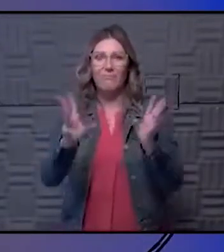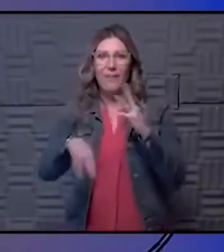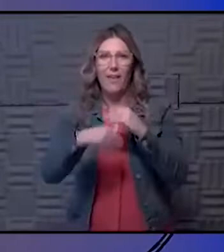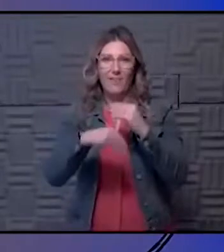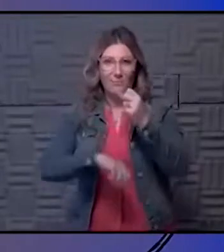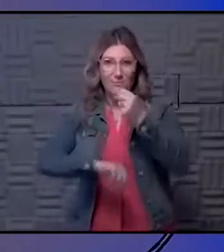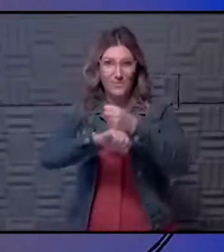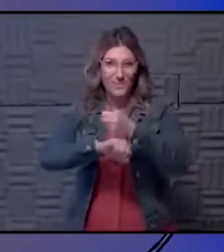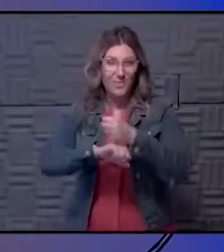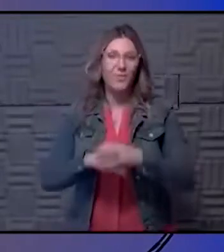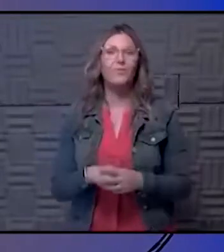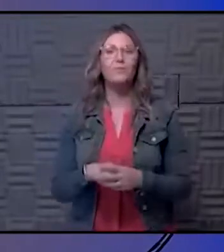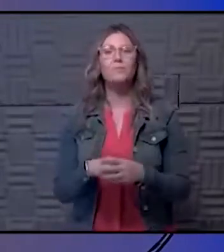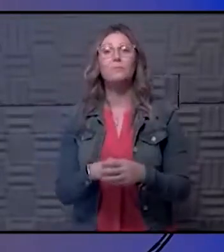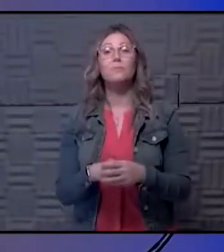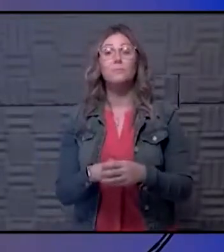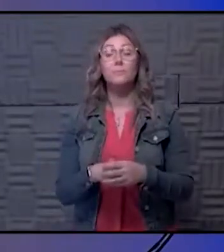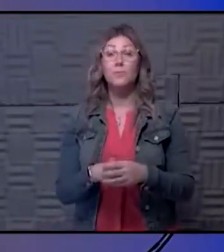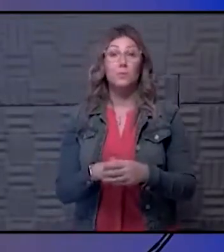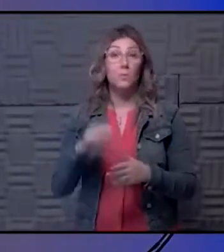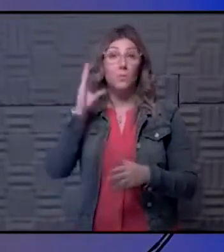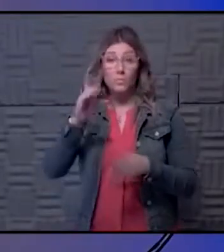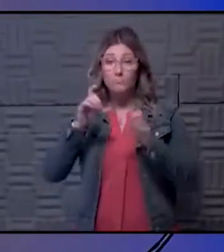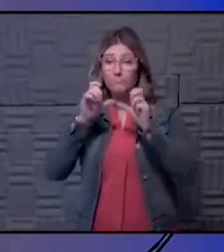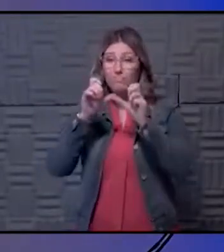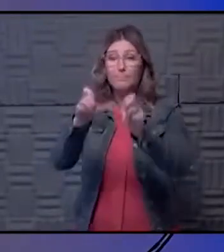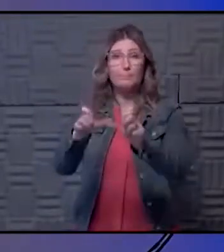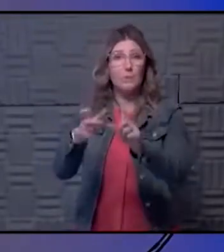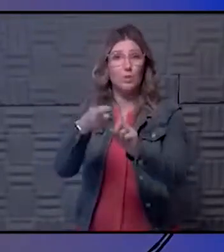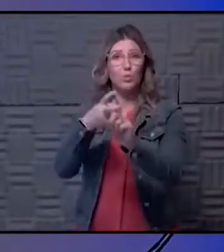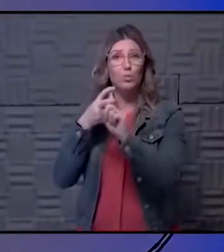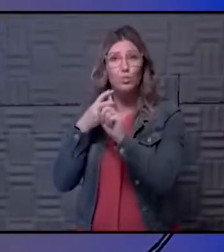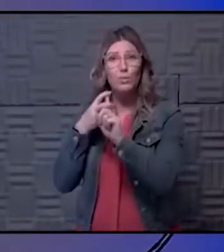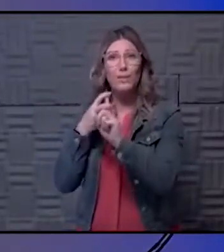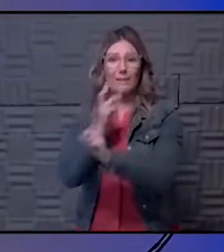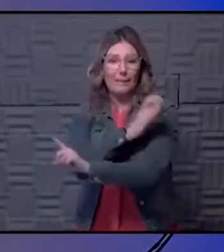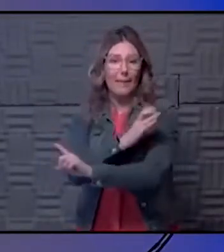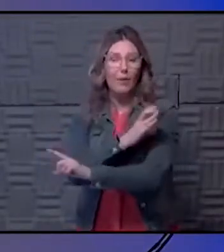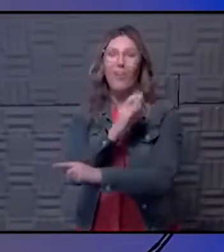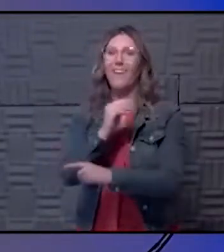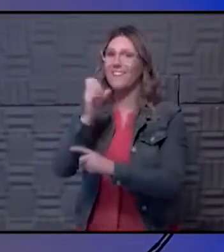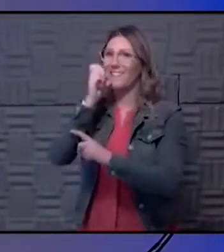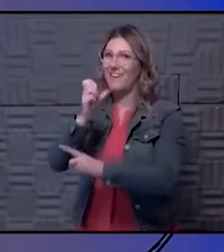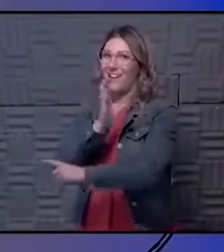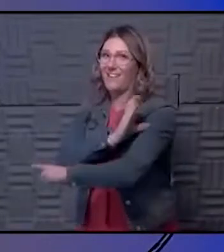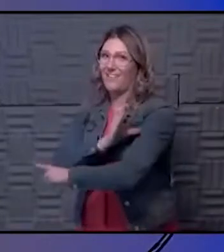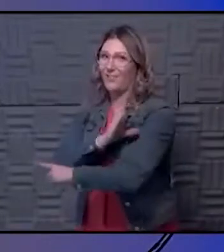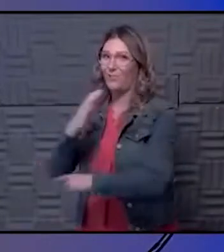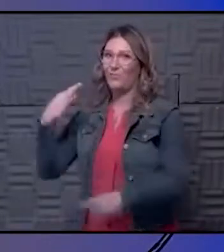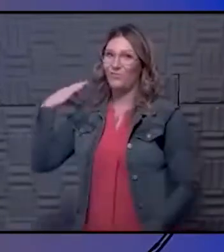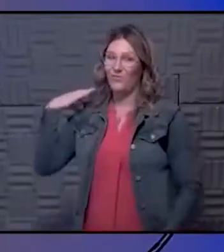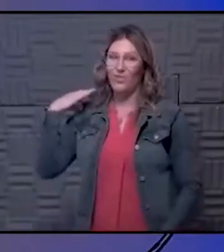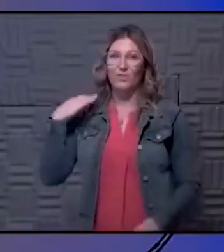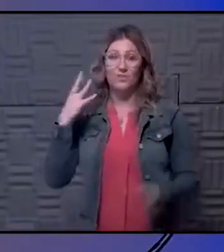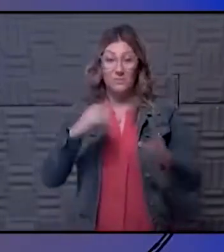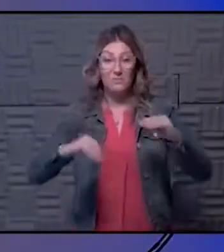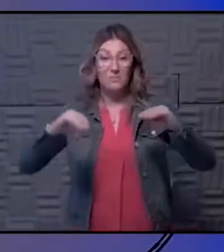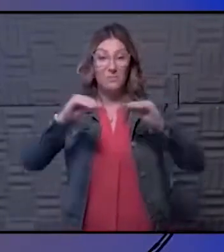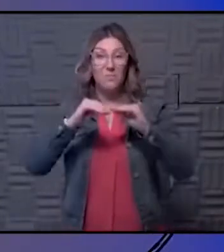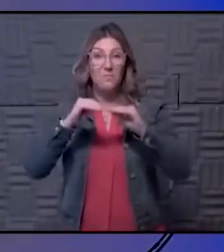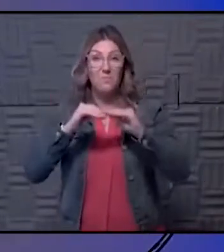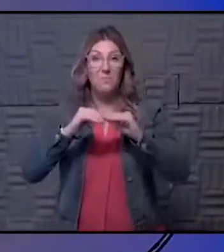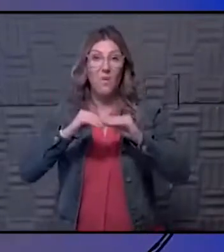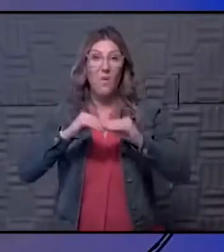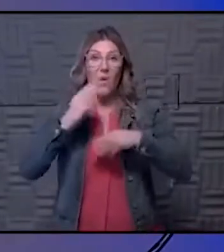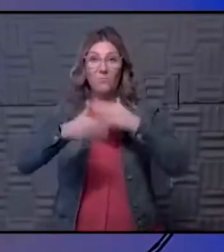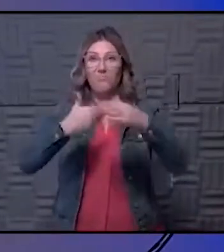support. So we continue to recruit both clinical and non-clinical volunteers. And we have more that are onboarding now.